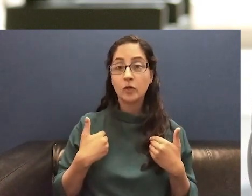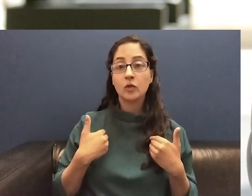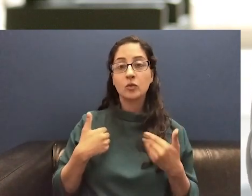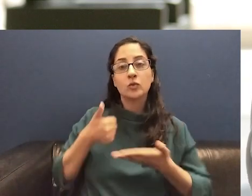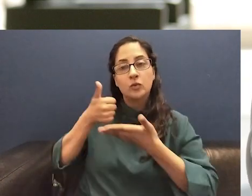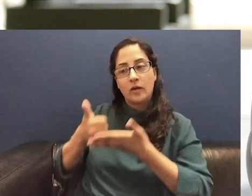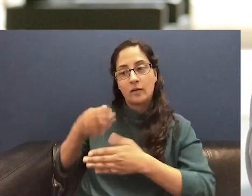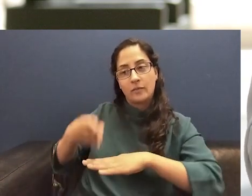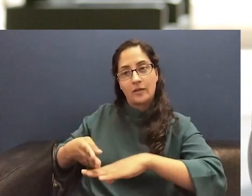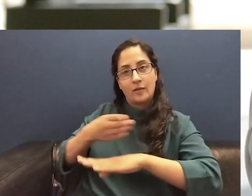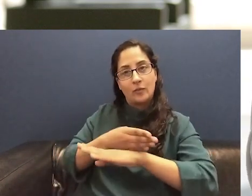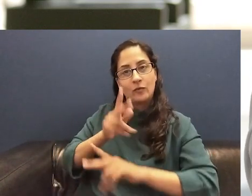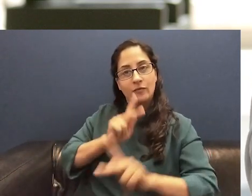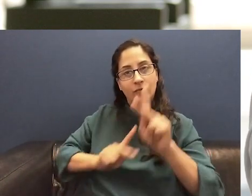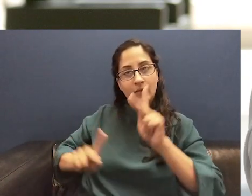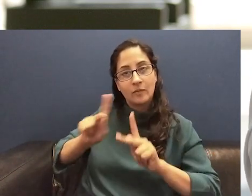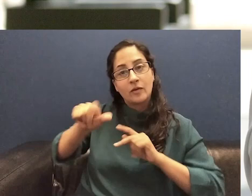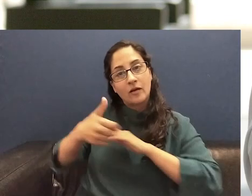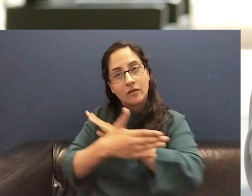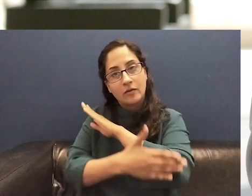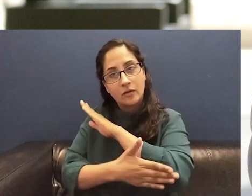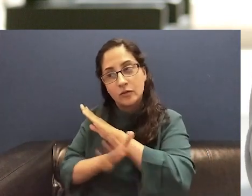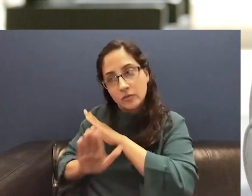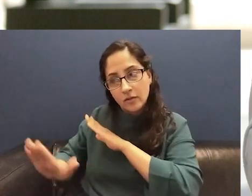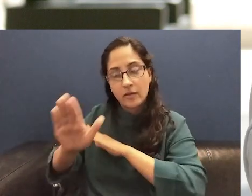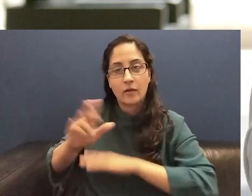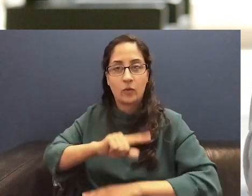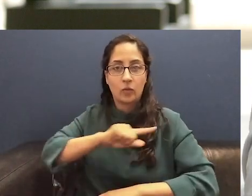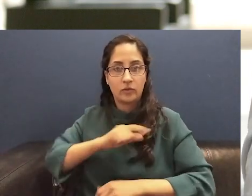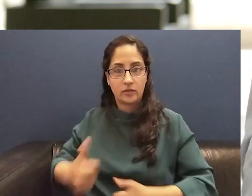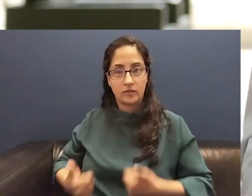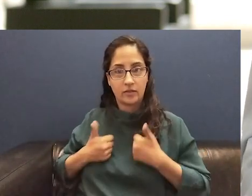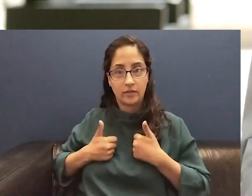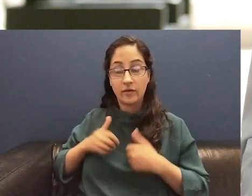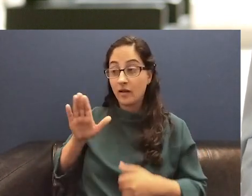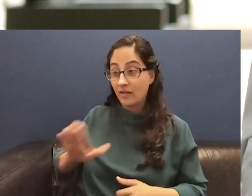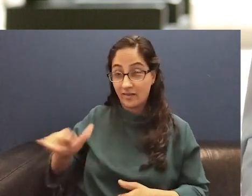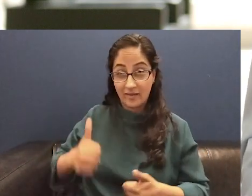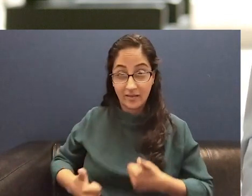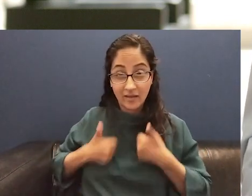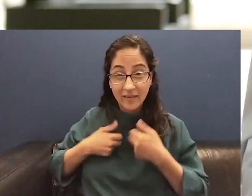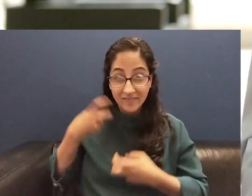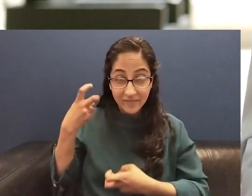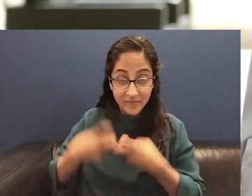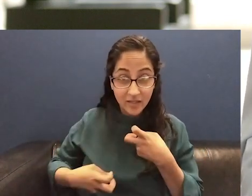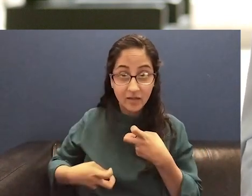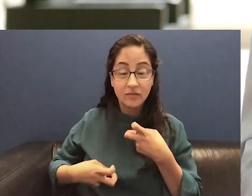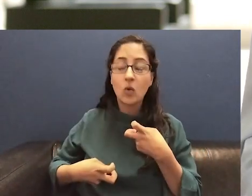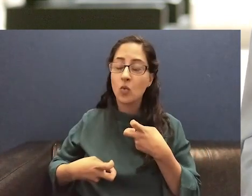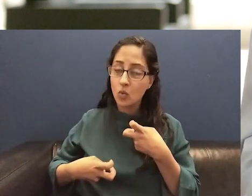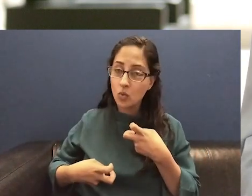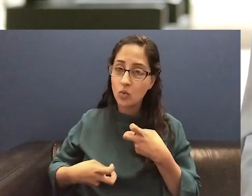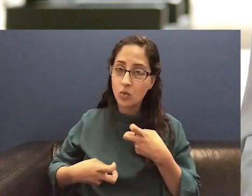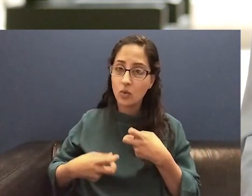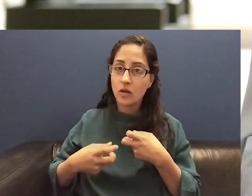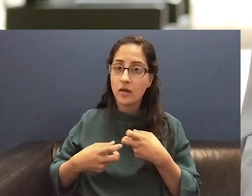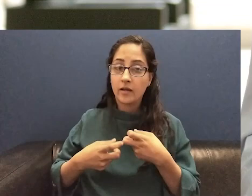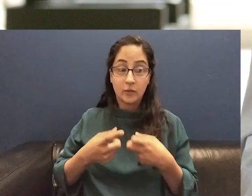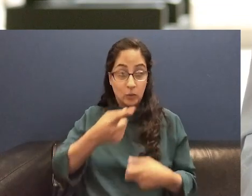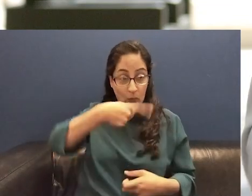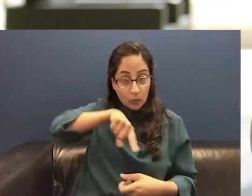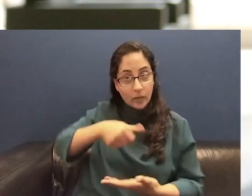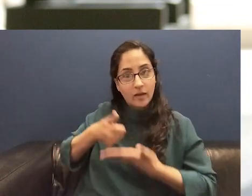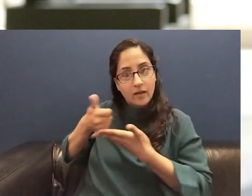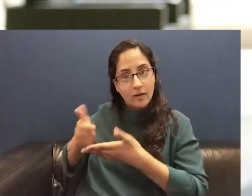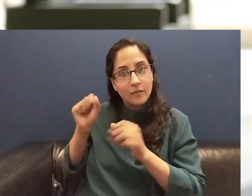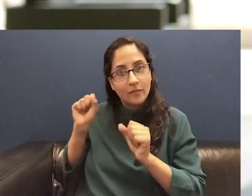lasting improvements in the quality of life of people around the world, often in the most difficult of situations, is in front of us. That